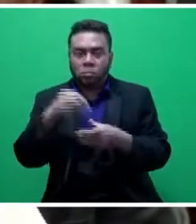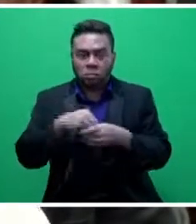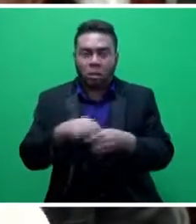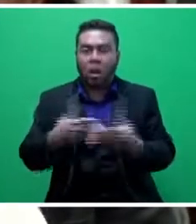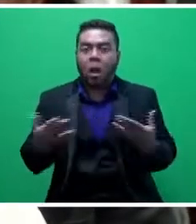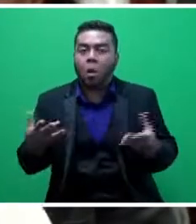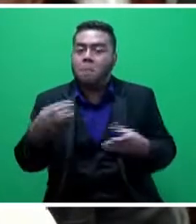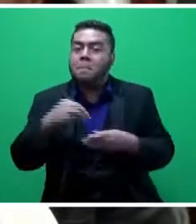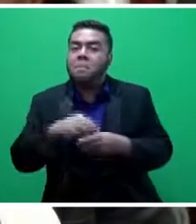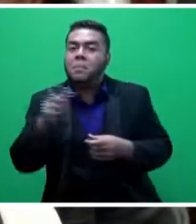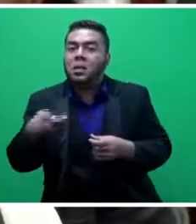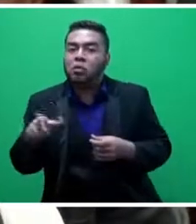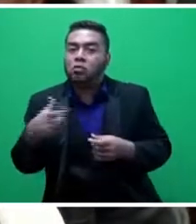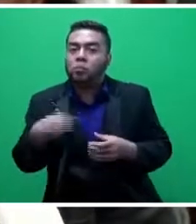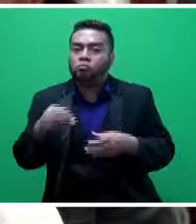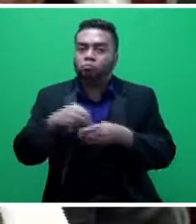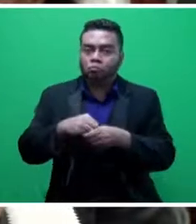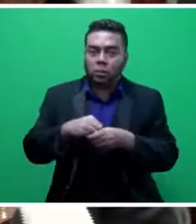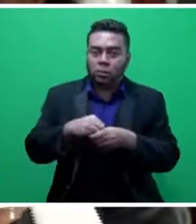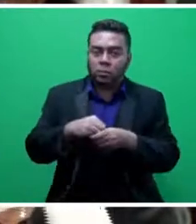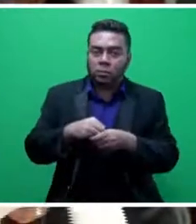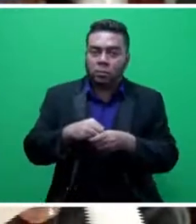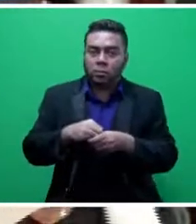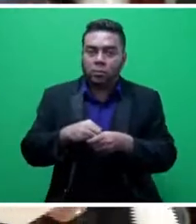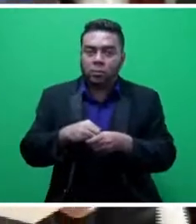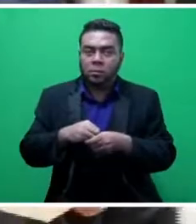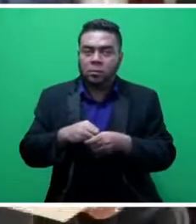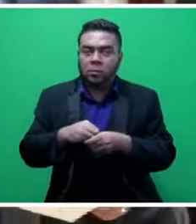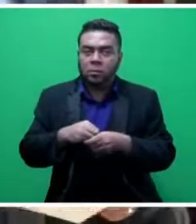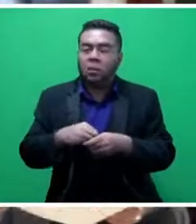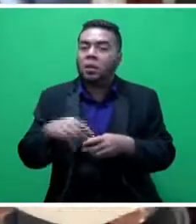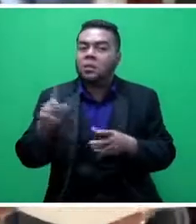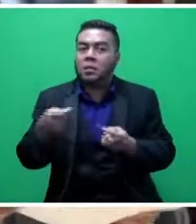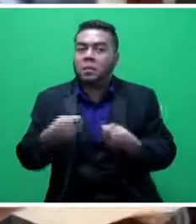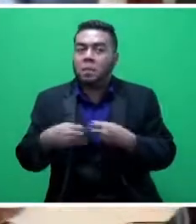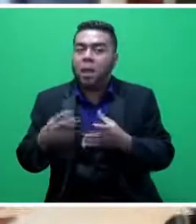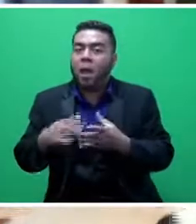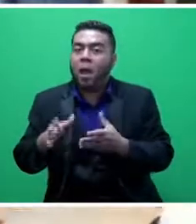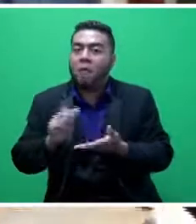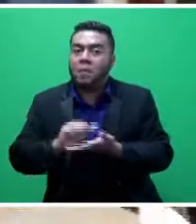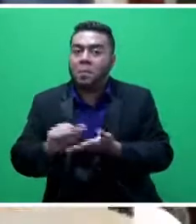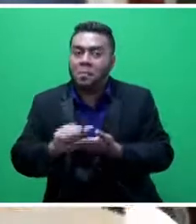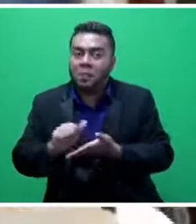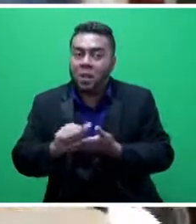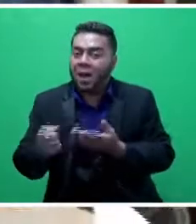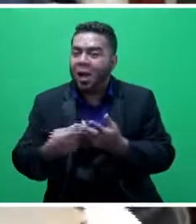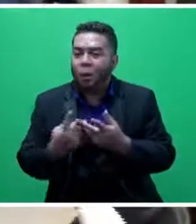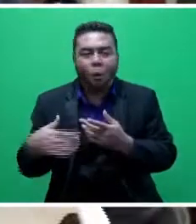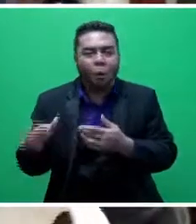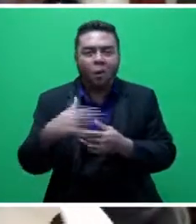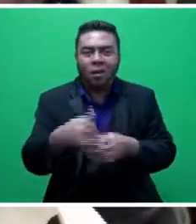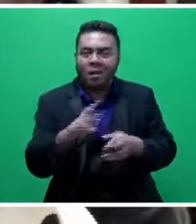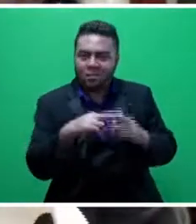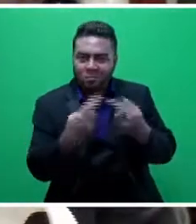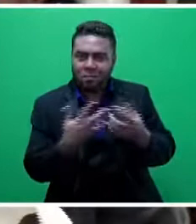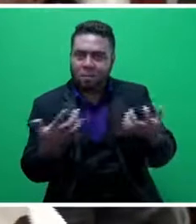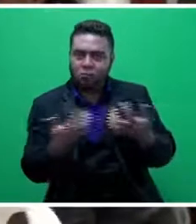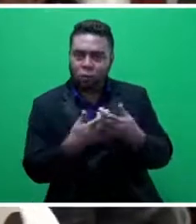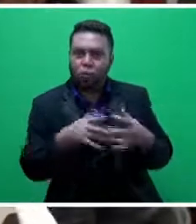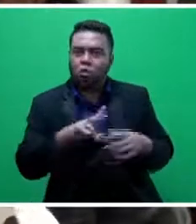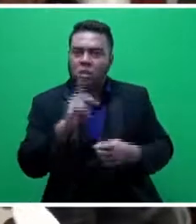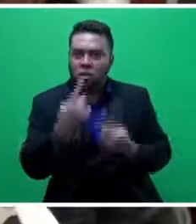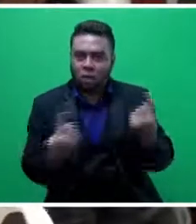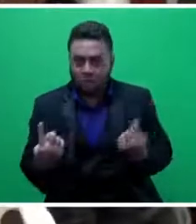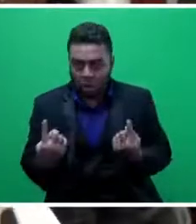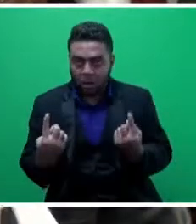person is to be treated where a branch or division of that person's taxable activity is the supply of residential accommodation. All of these are related to each other.